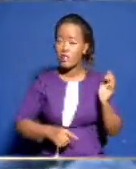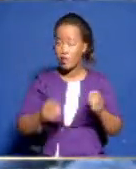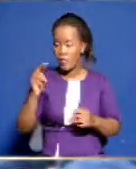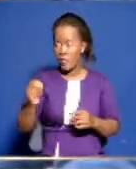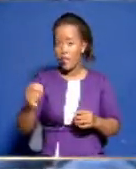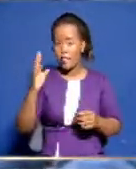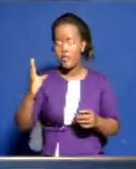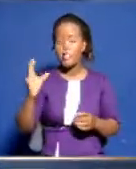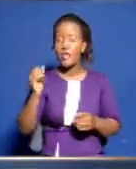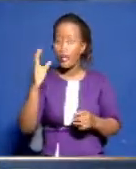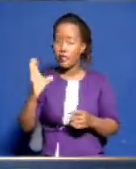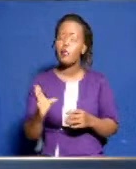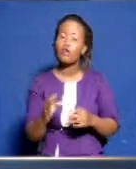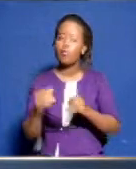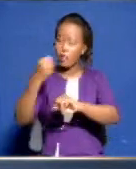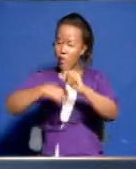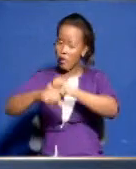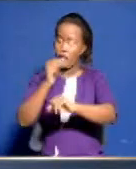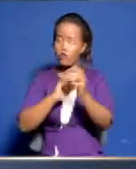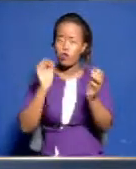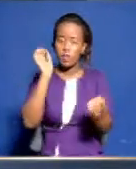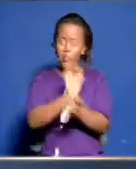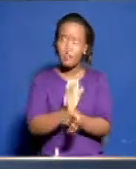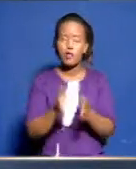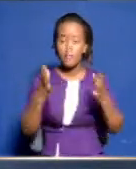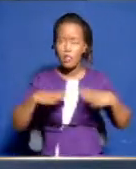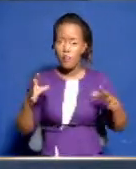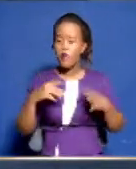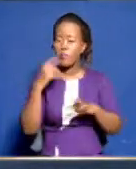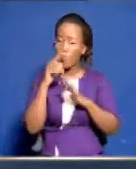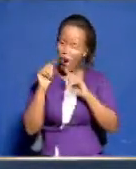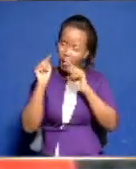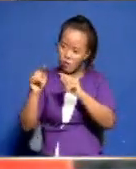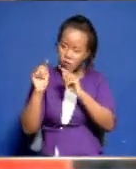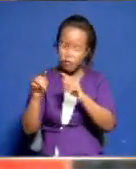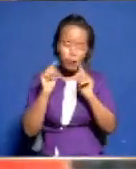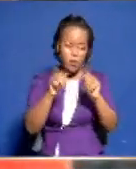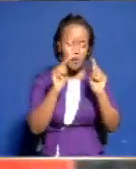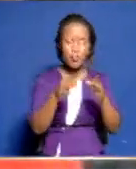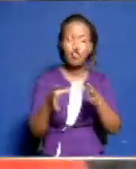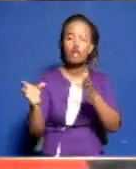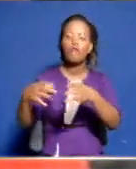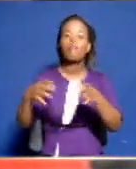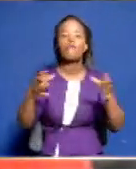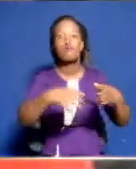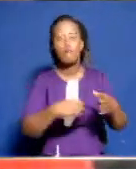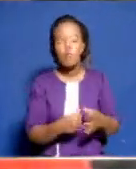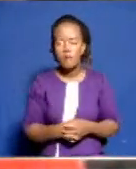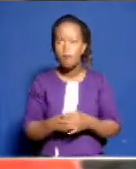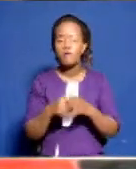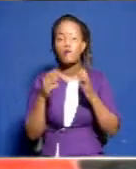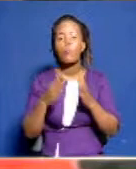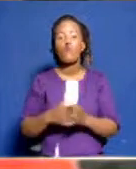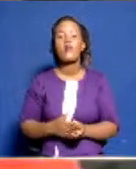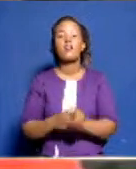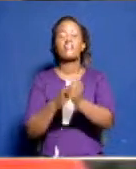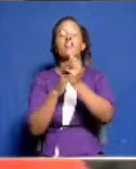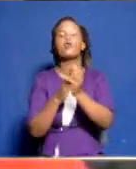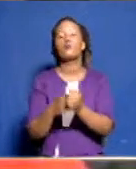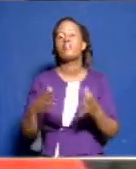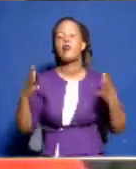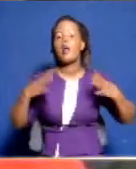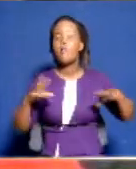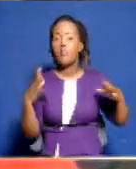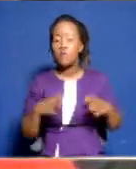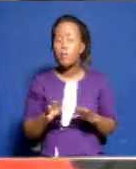of the outsiders who they claim were fueling animosity in the region. Utawala iko kwa wenyewe na tunaomba ya kwamba